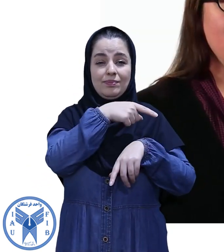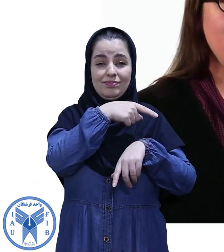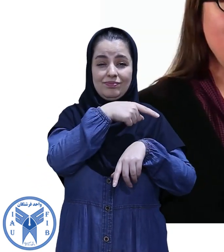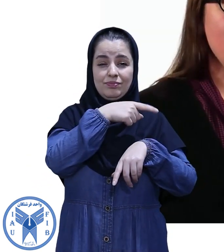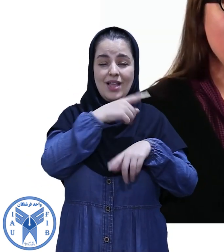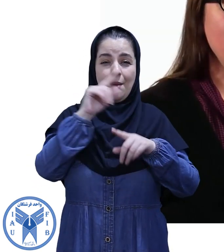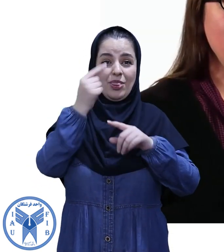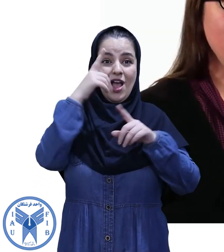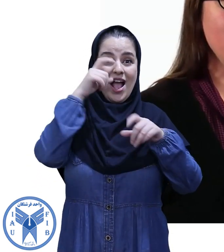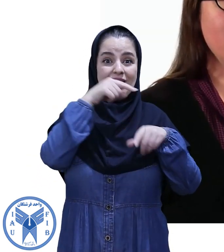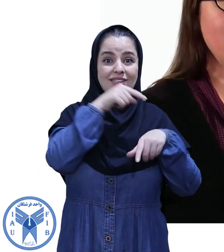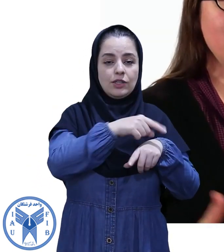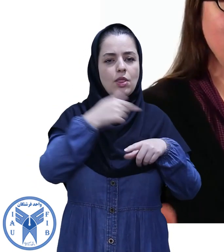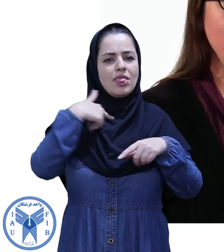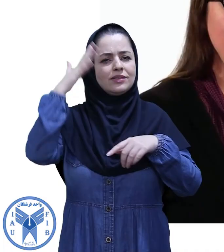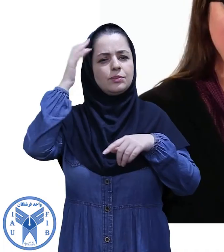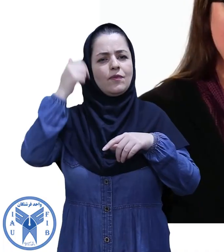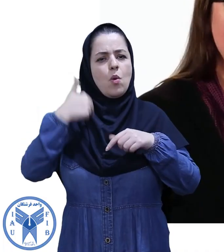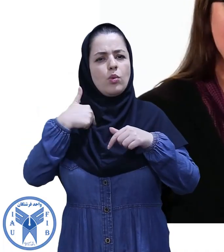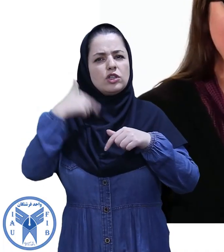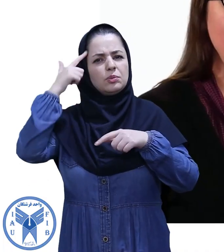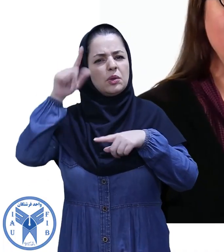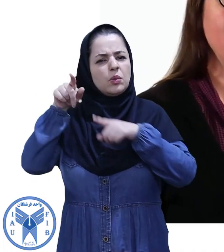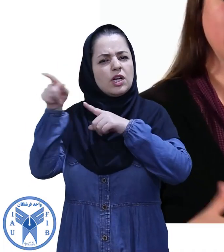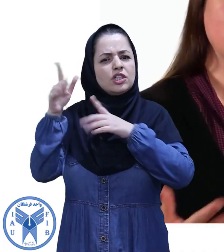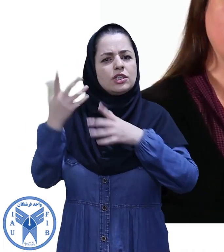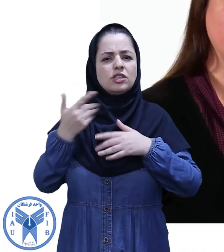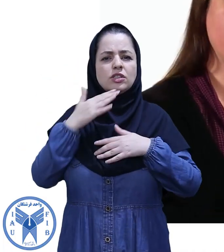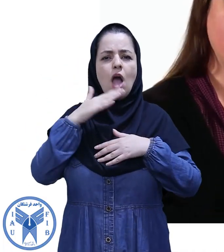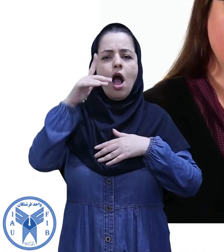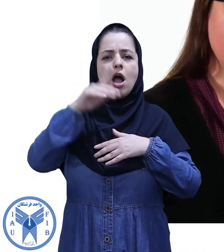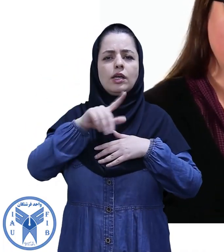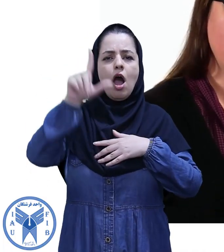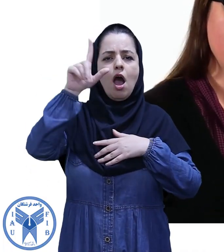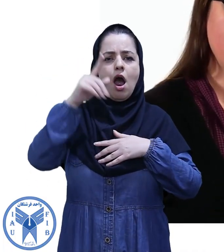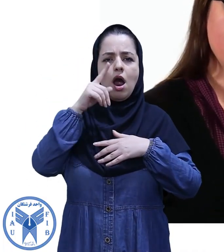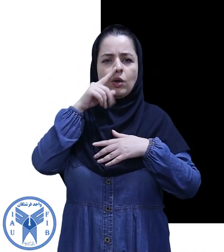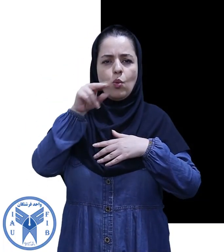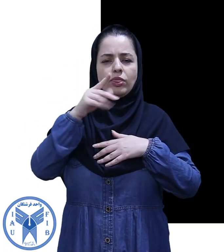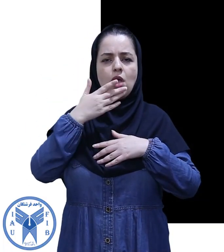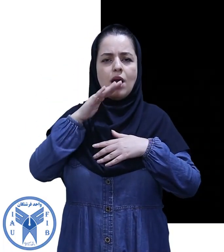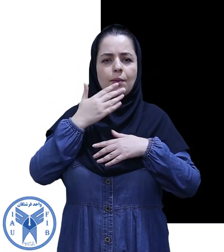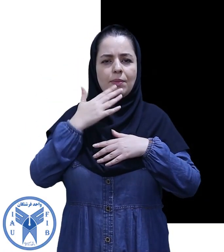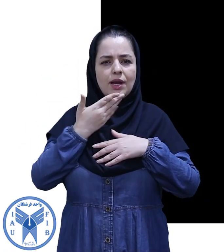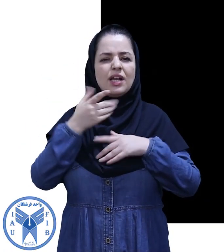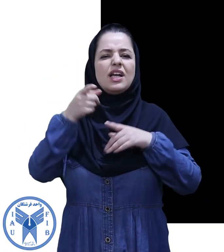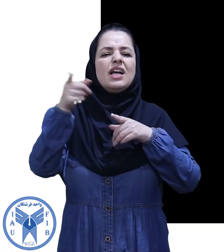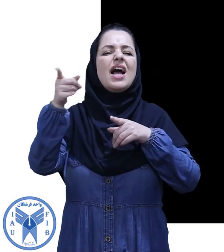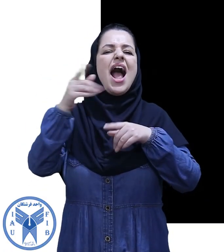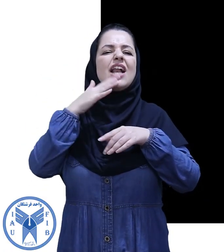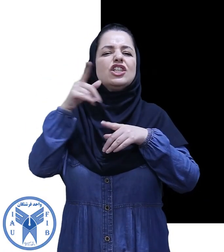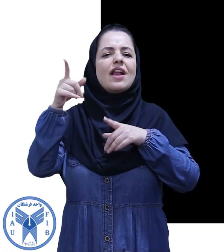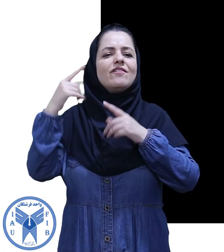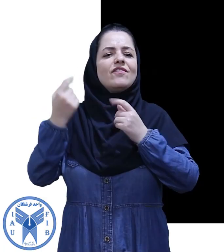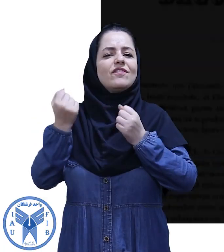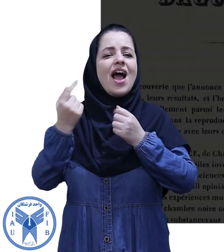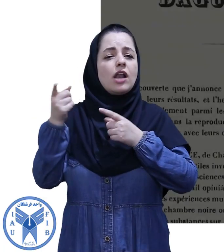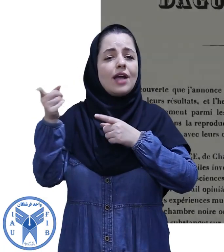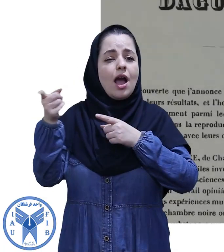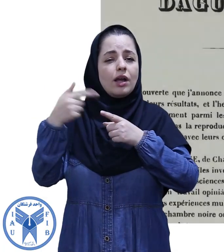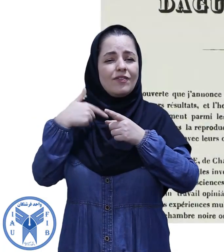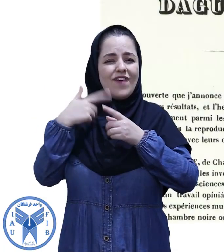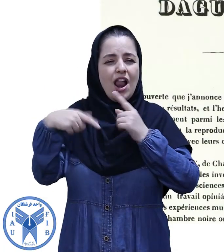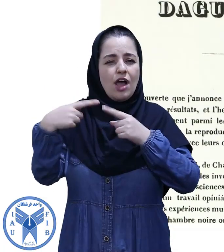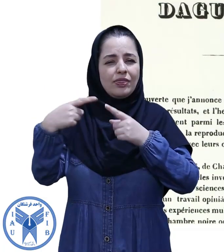the invention of photography, he decided to figure it out for himself, and he came up with the cyanotype process. Herschel invented the